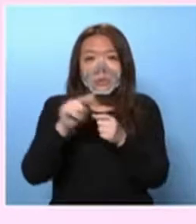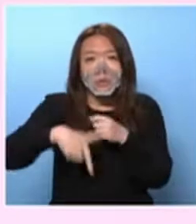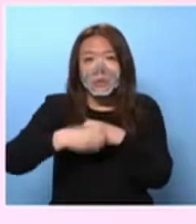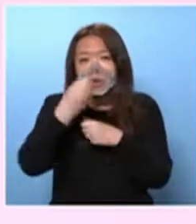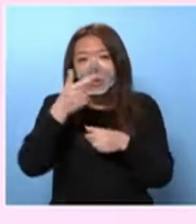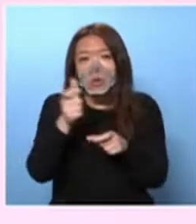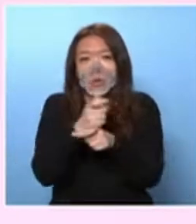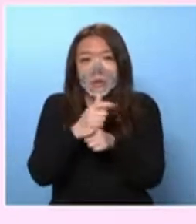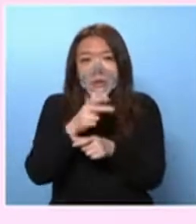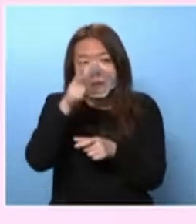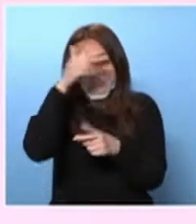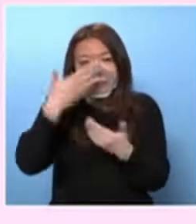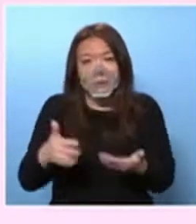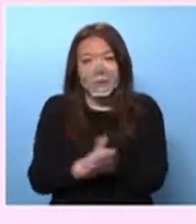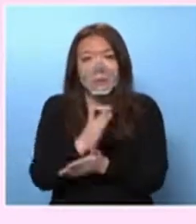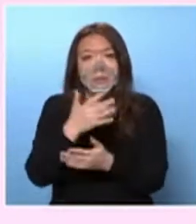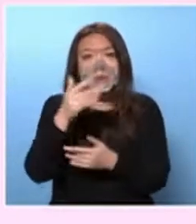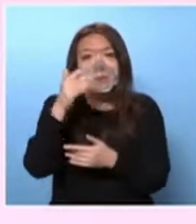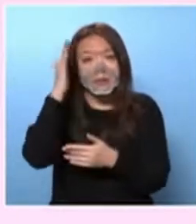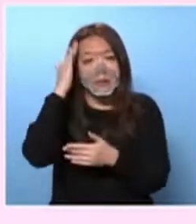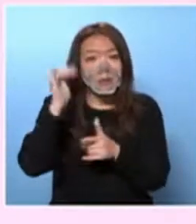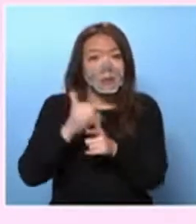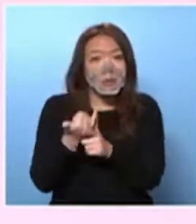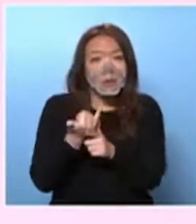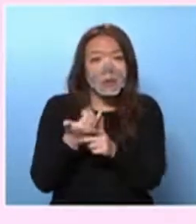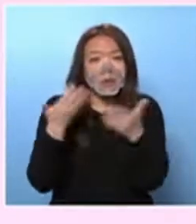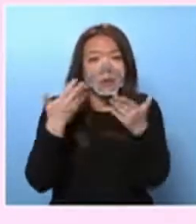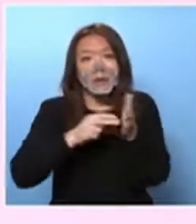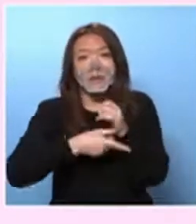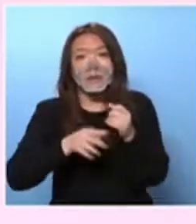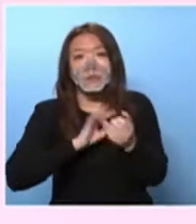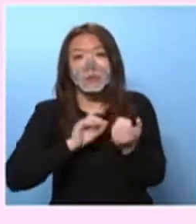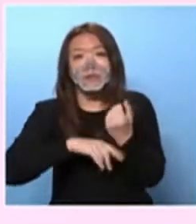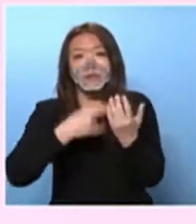the LegCo in the first half of this year.